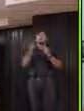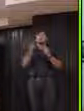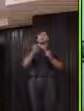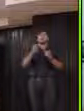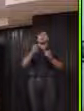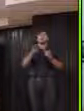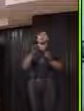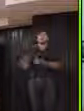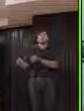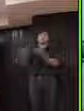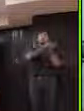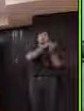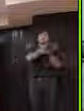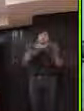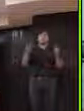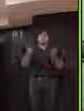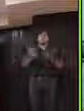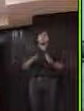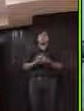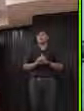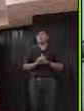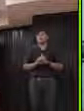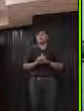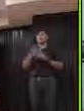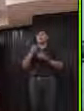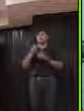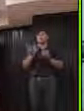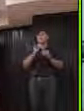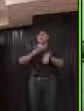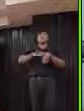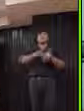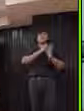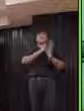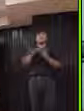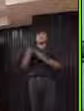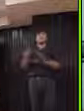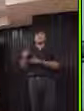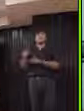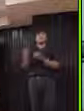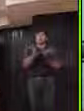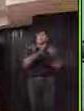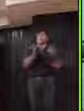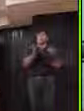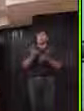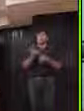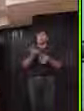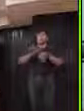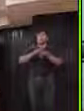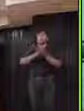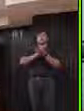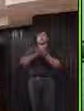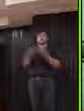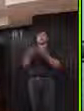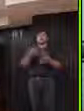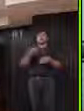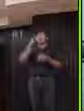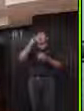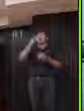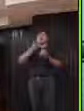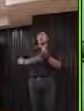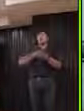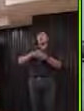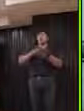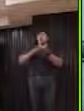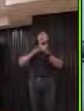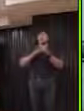it has completely reversed, and it's a irony of time. We are out of time, but we take one last set of questions. We've got